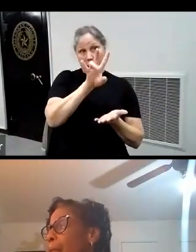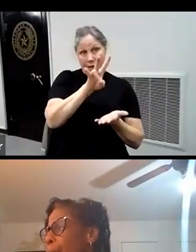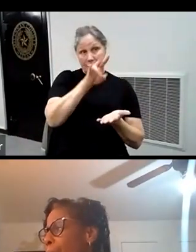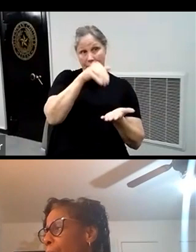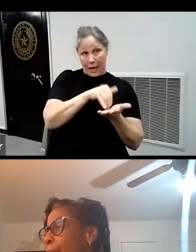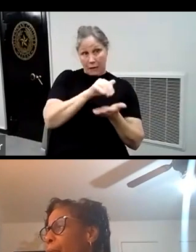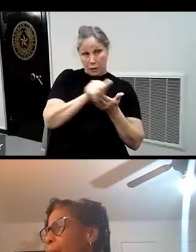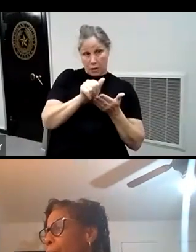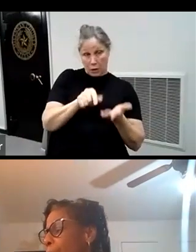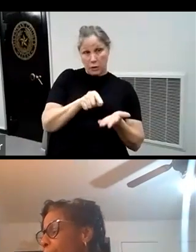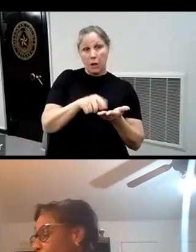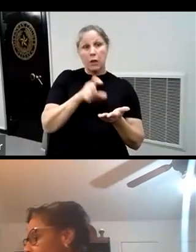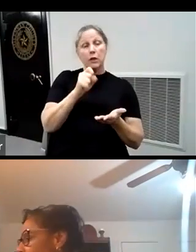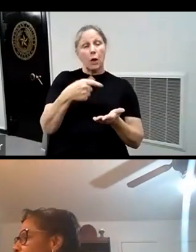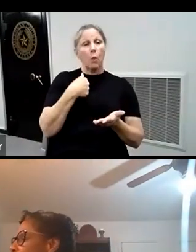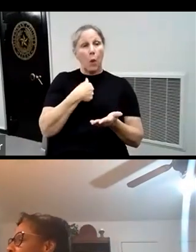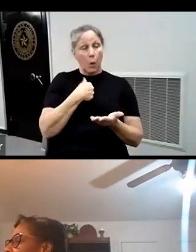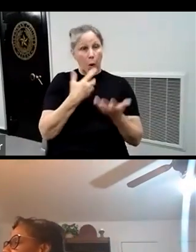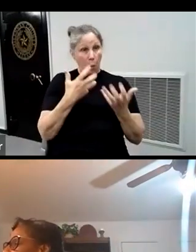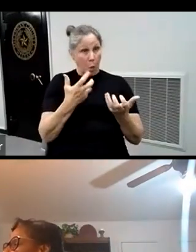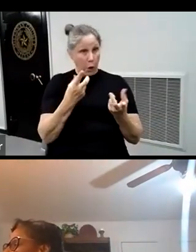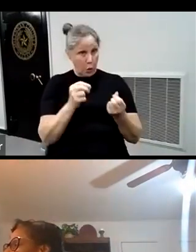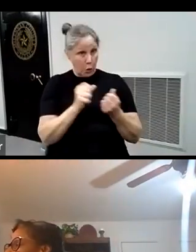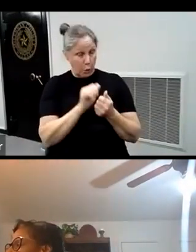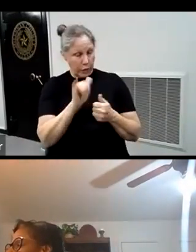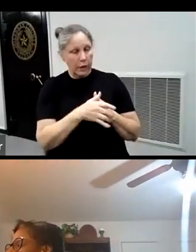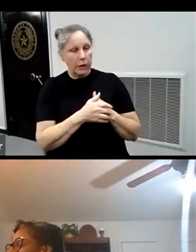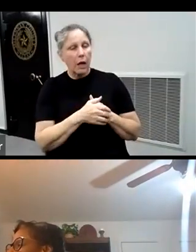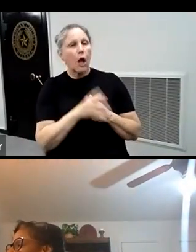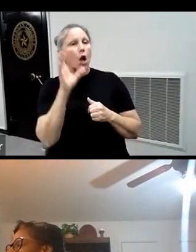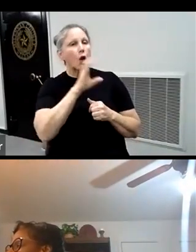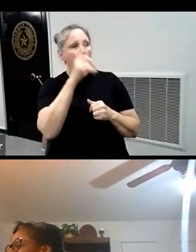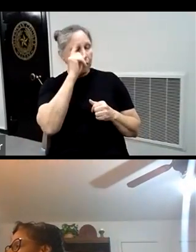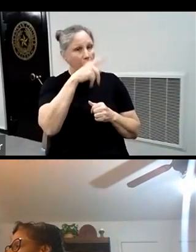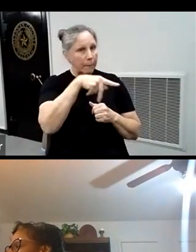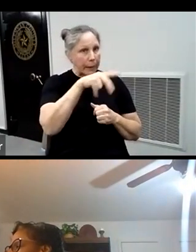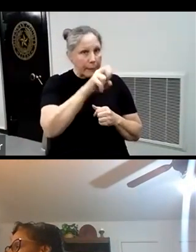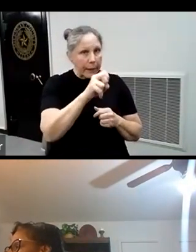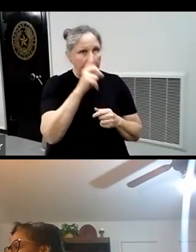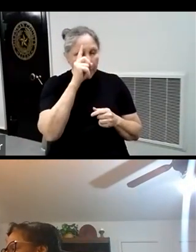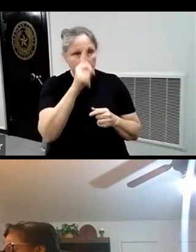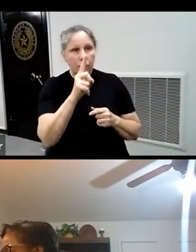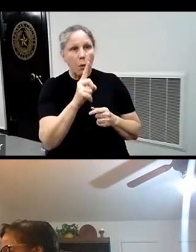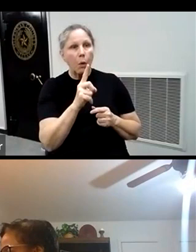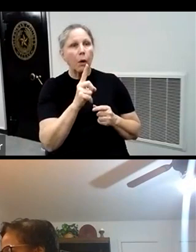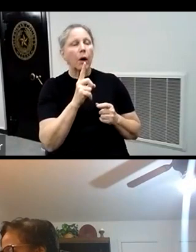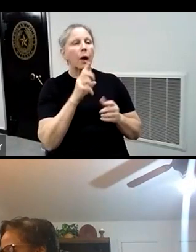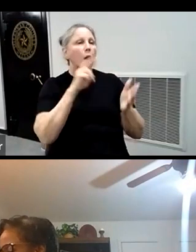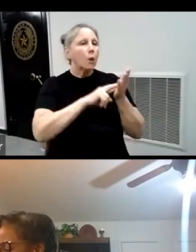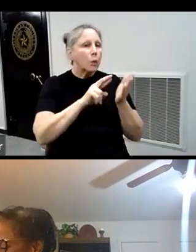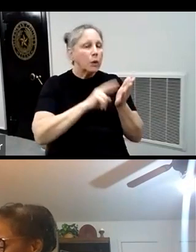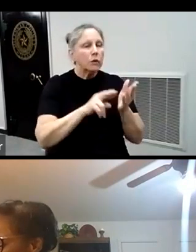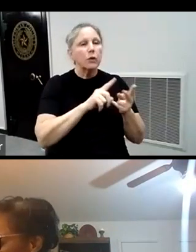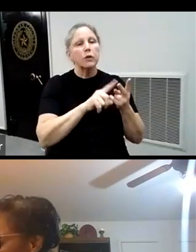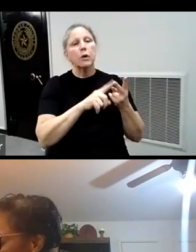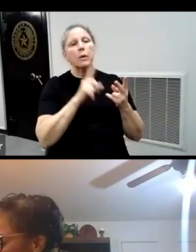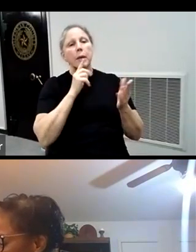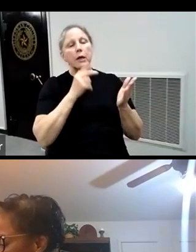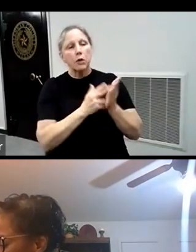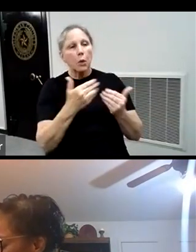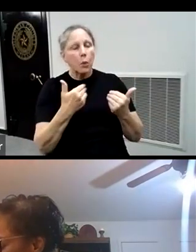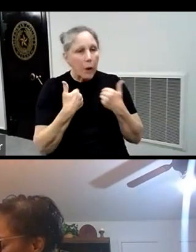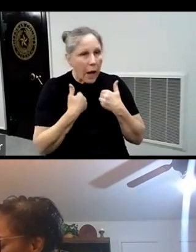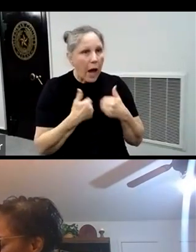$547,000. And so that what we're looking at doing is buying additional PPE for a potential resurgence in the fall. We want to make sure that we have a